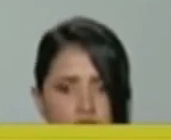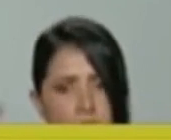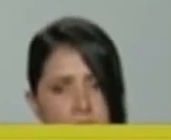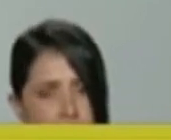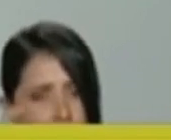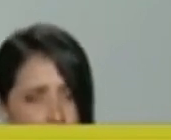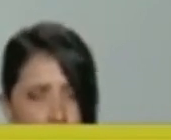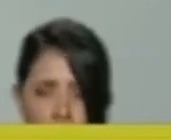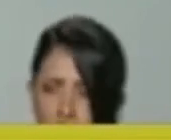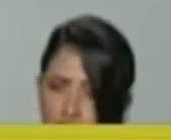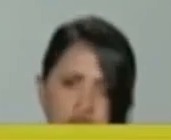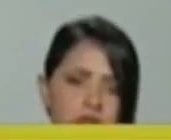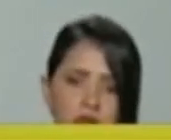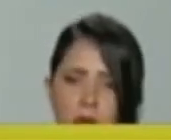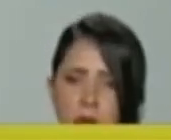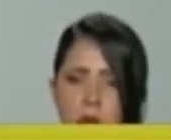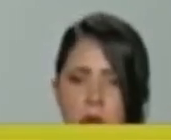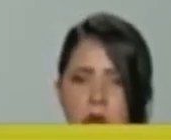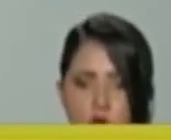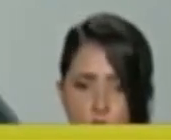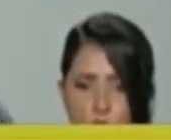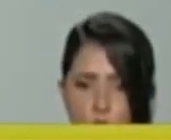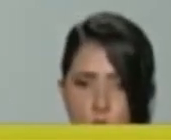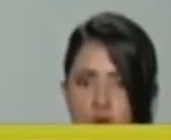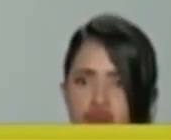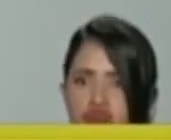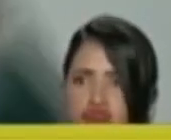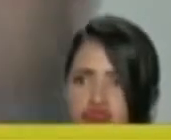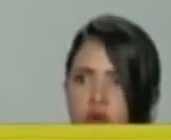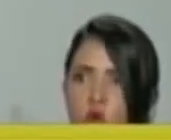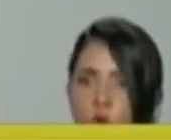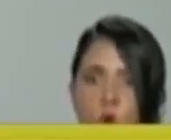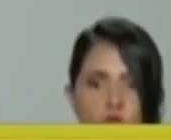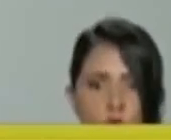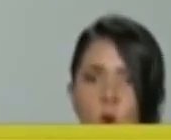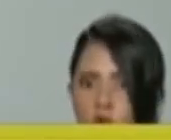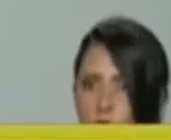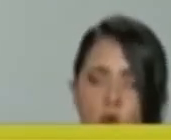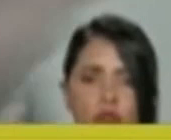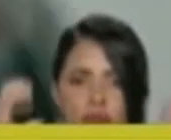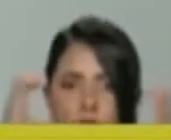me. And it is built, and it has been built during the process.